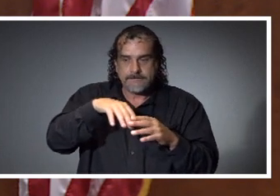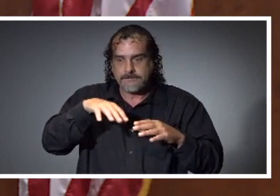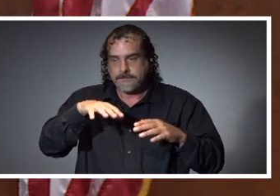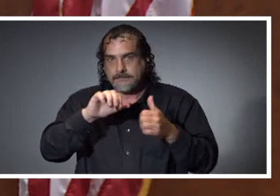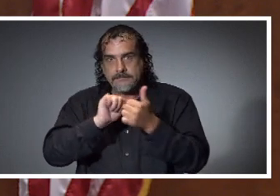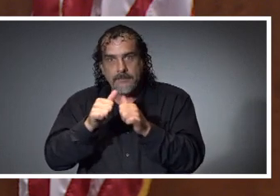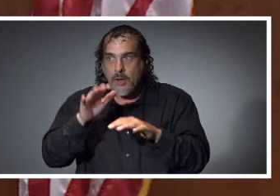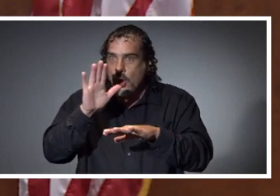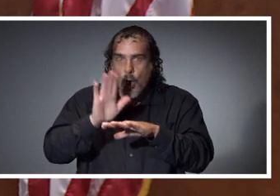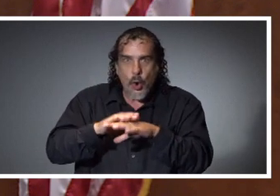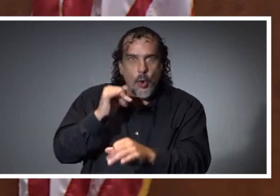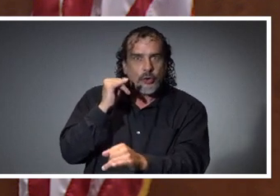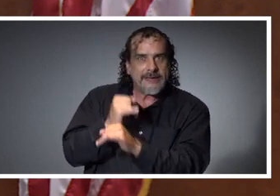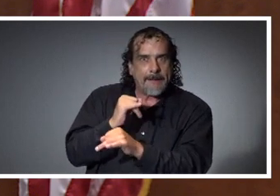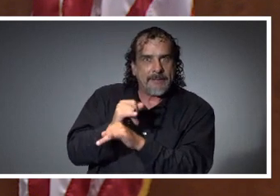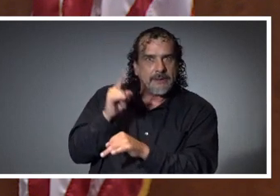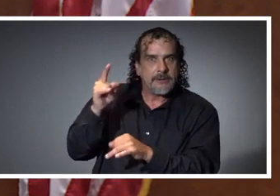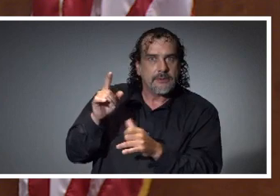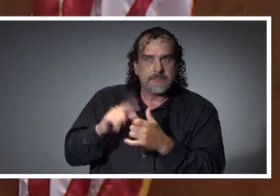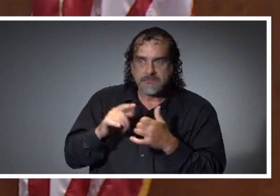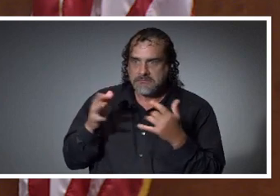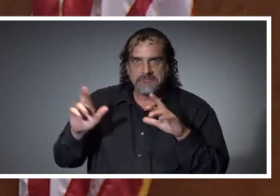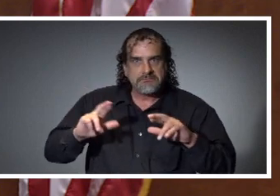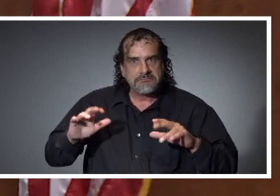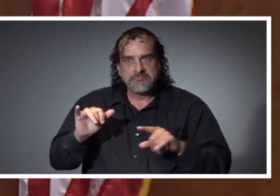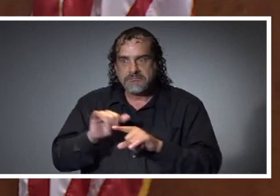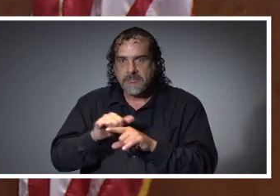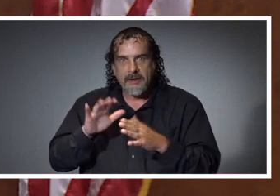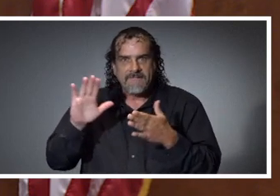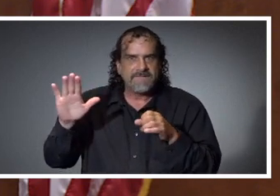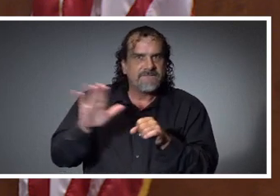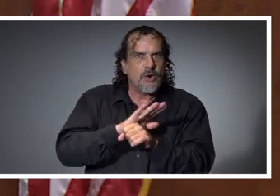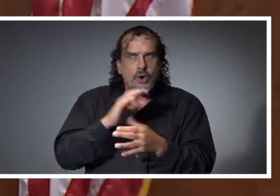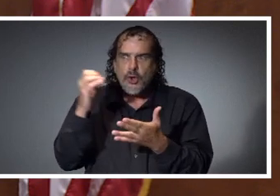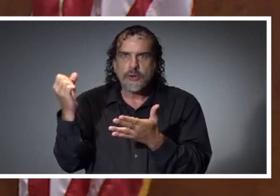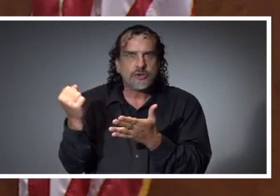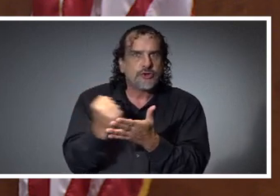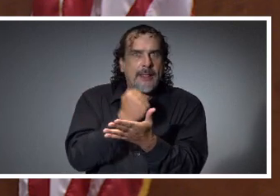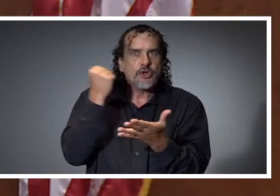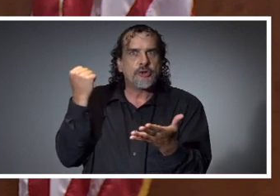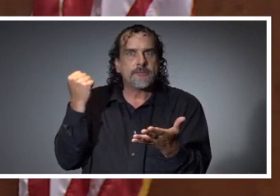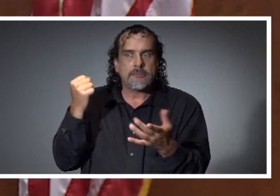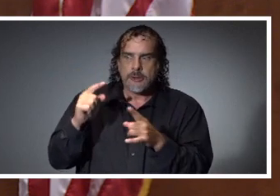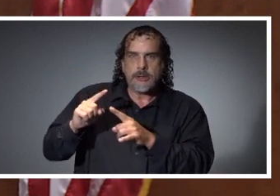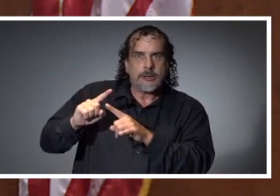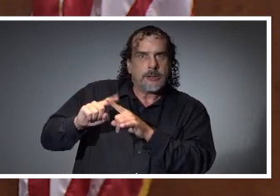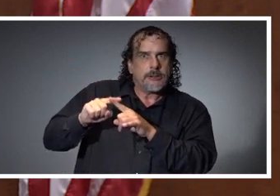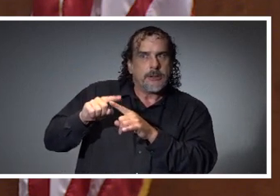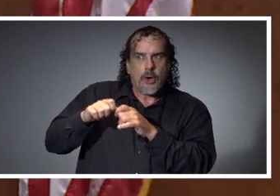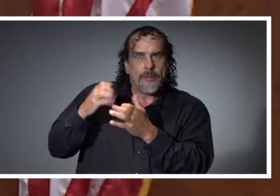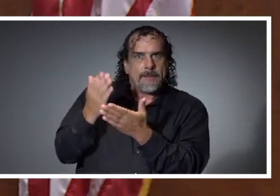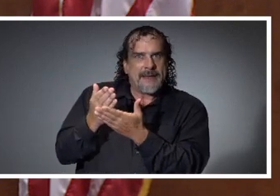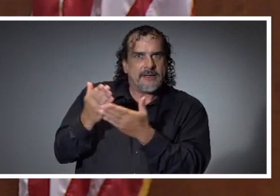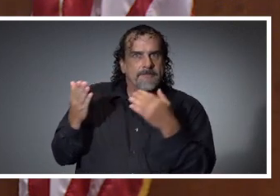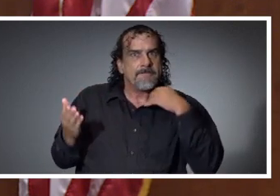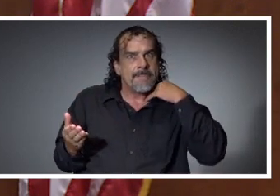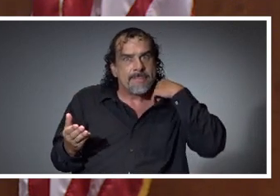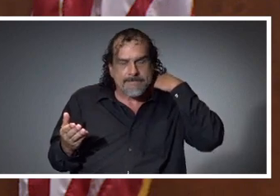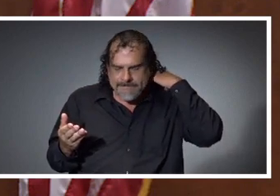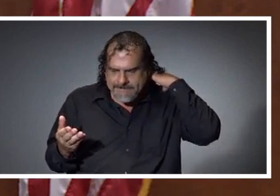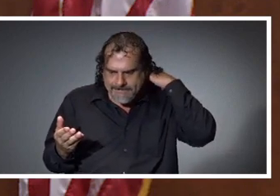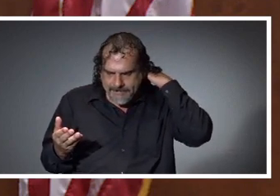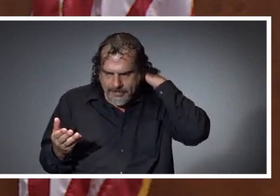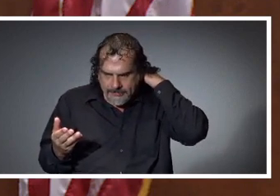campuses right now that play sports, that are getting full scholarships, that depend on some funding. There's no question